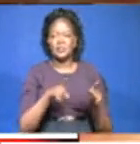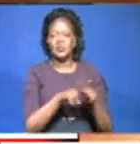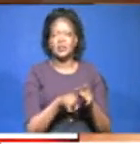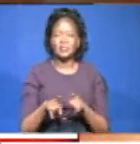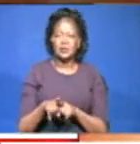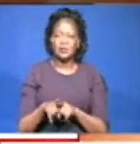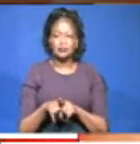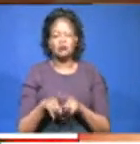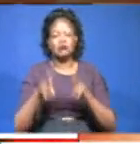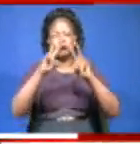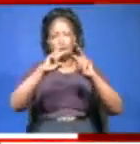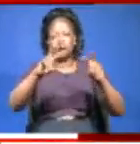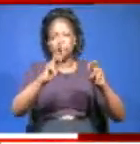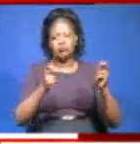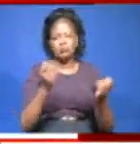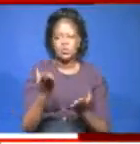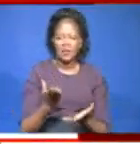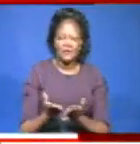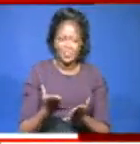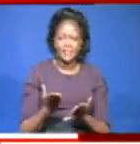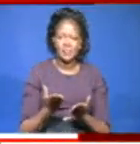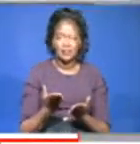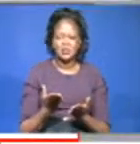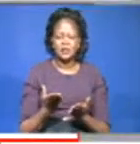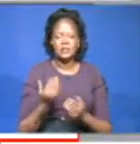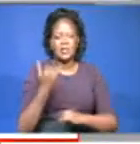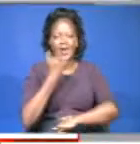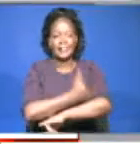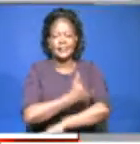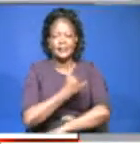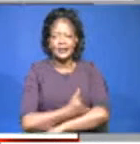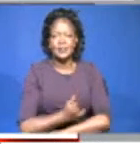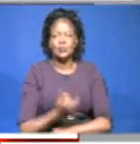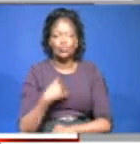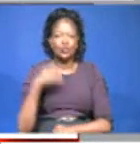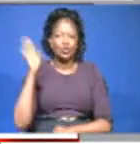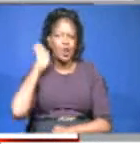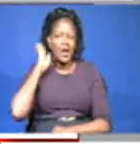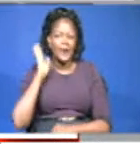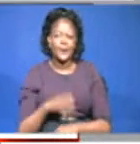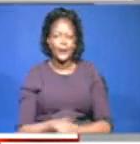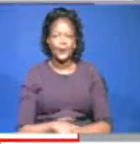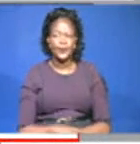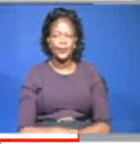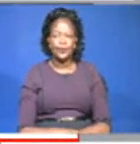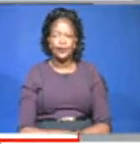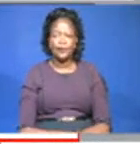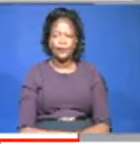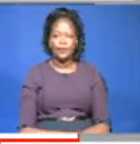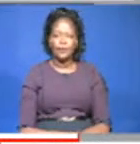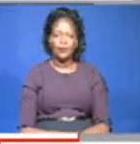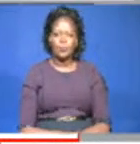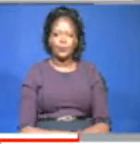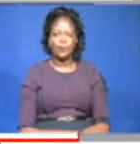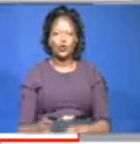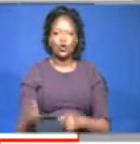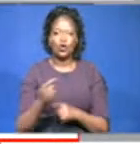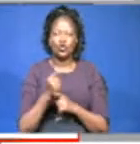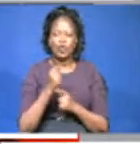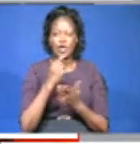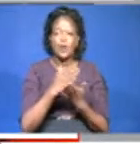inspecting services at the institution. Let's listen in. Revamped training program on